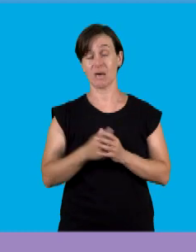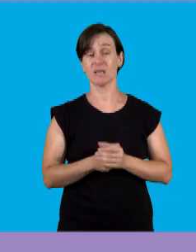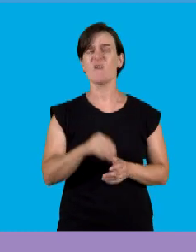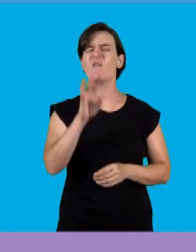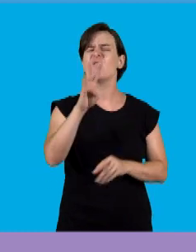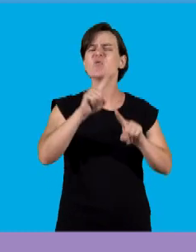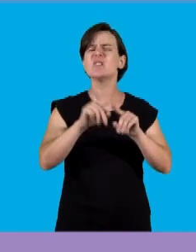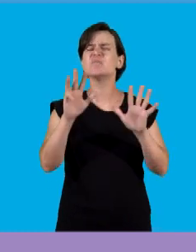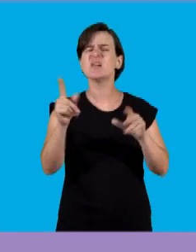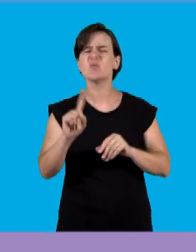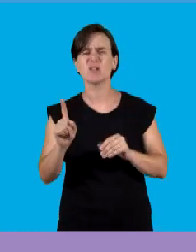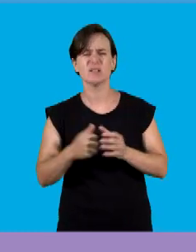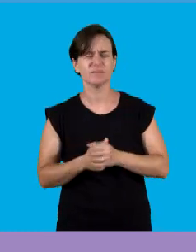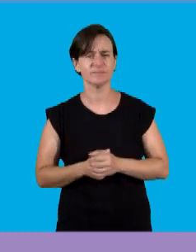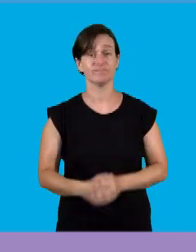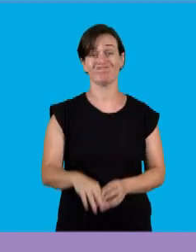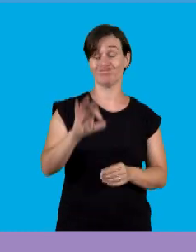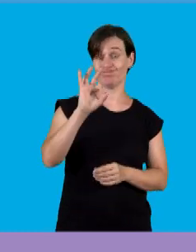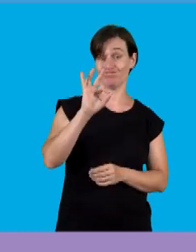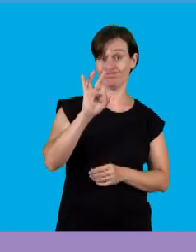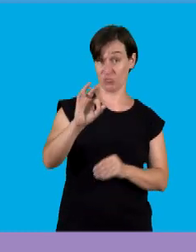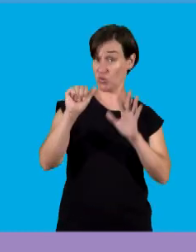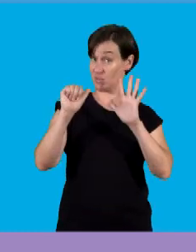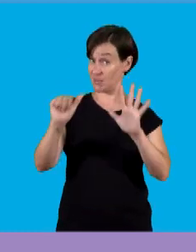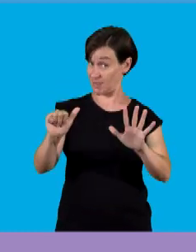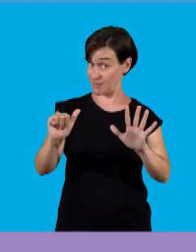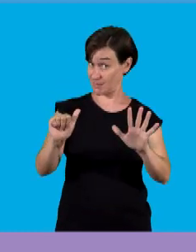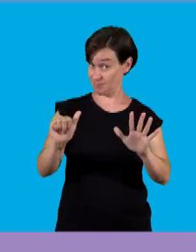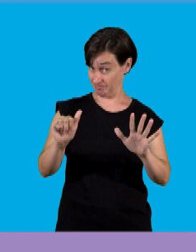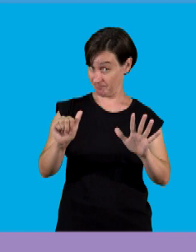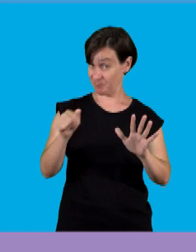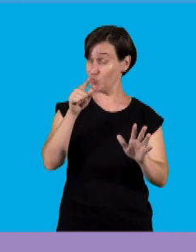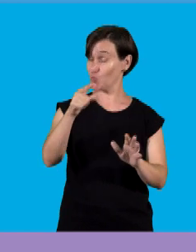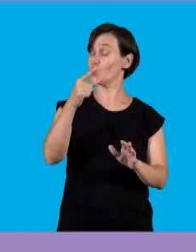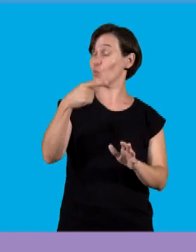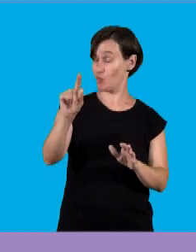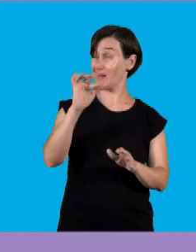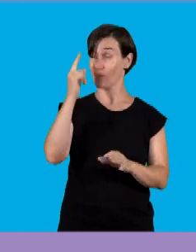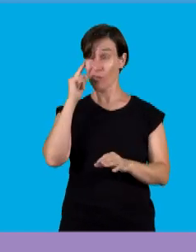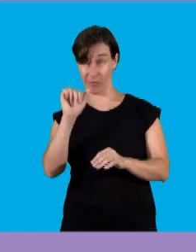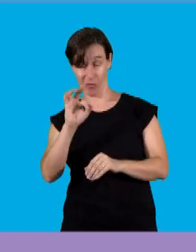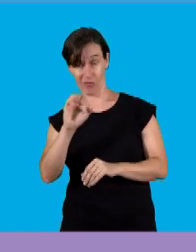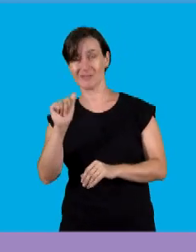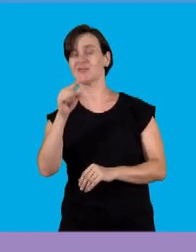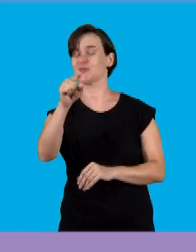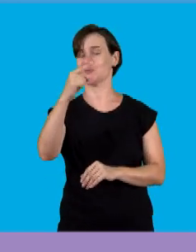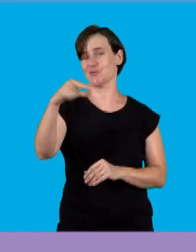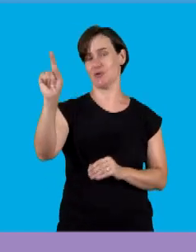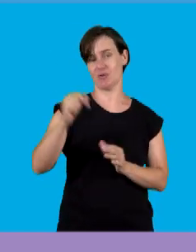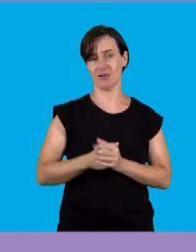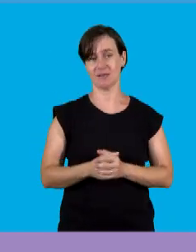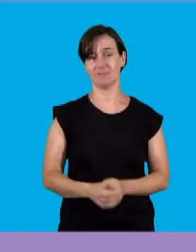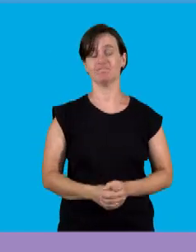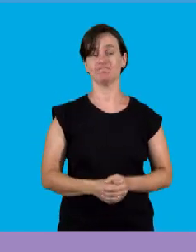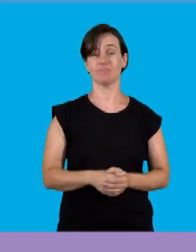4 multiplied by 9? If you are thinking of a 36, then you are absolutely correct,